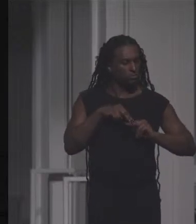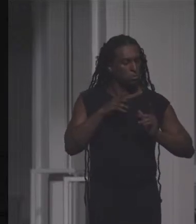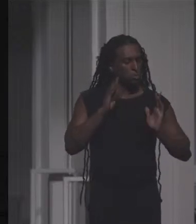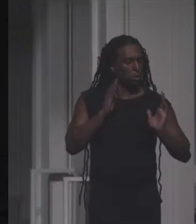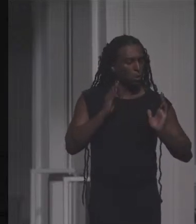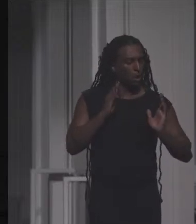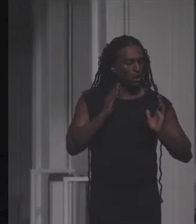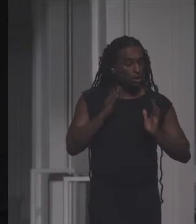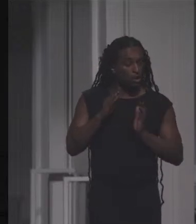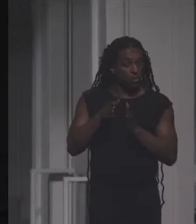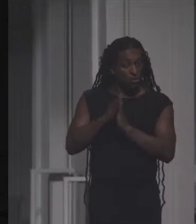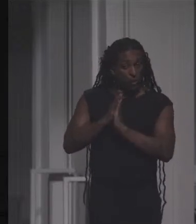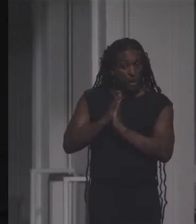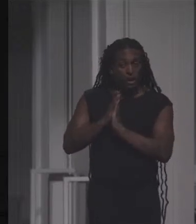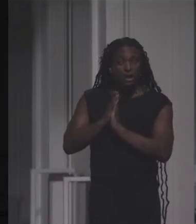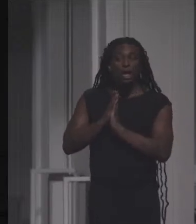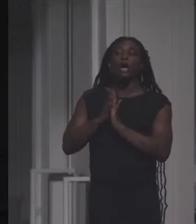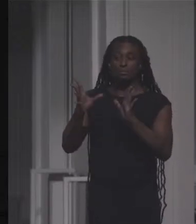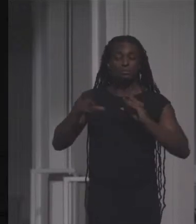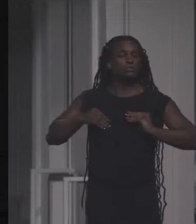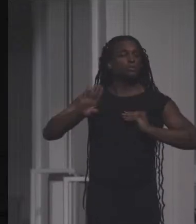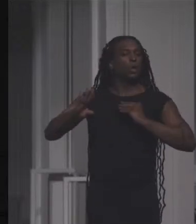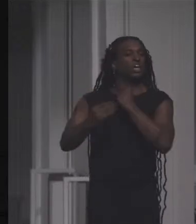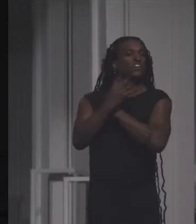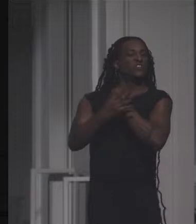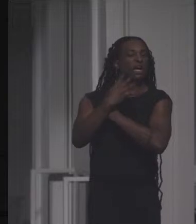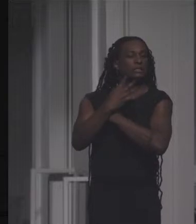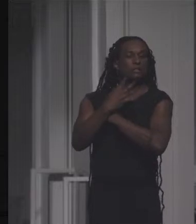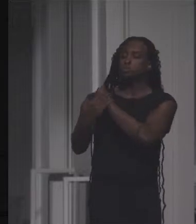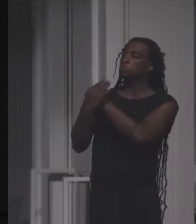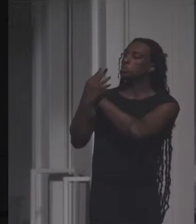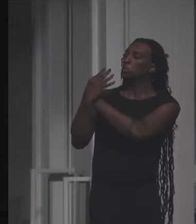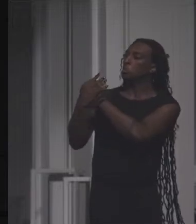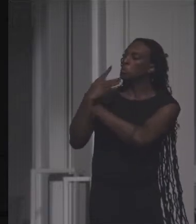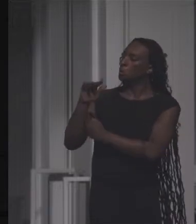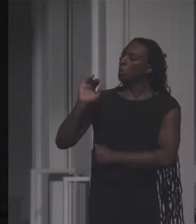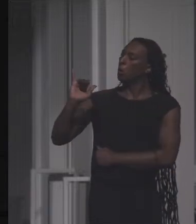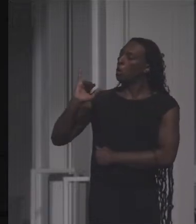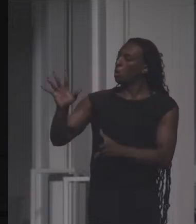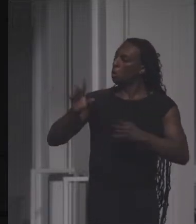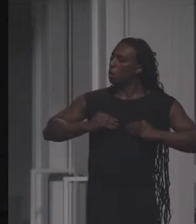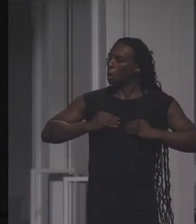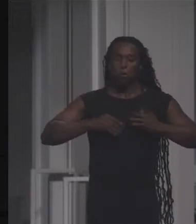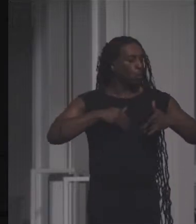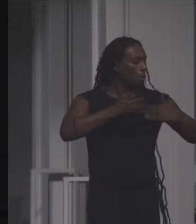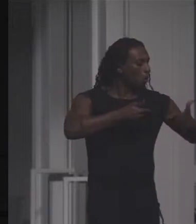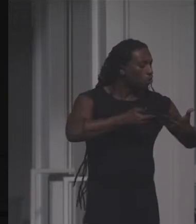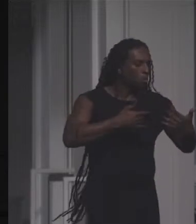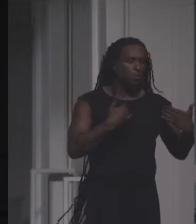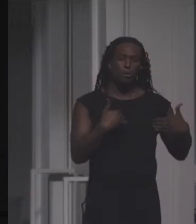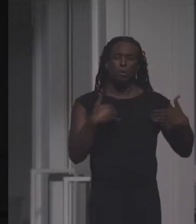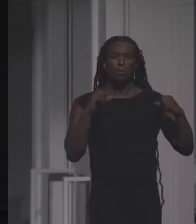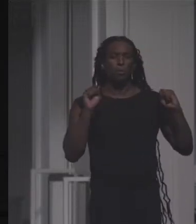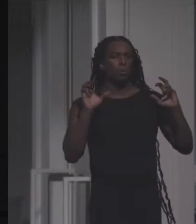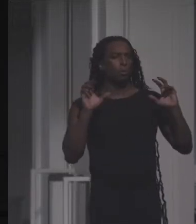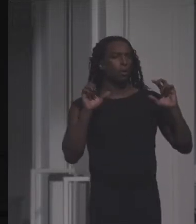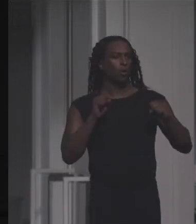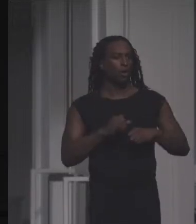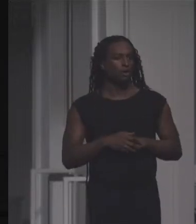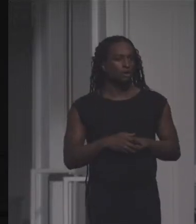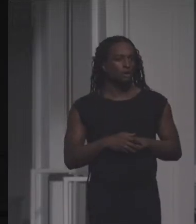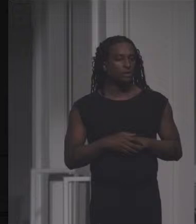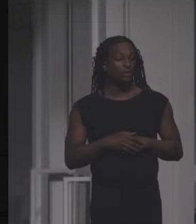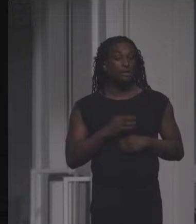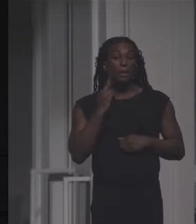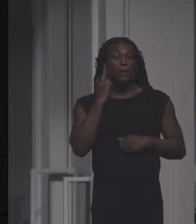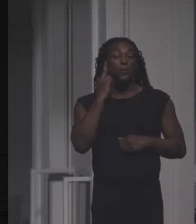and took her advice. That's astonishing. There's a reason the 6th